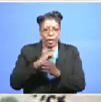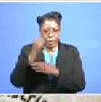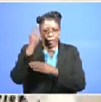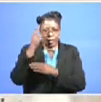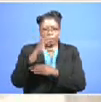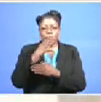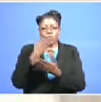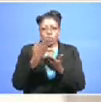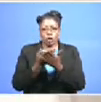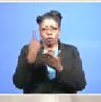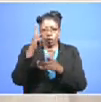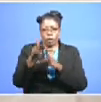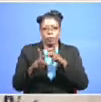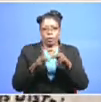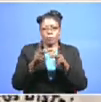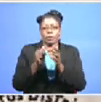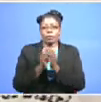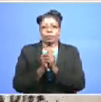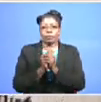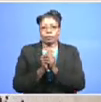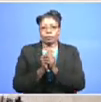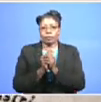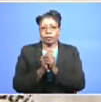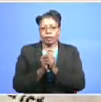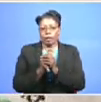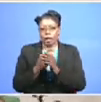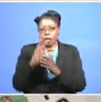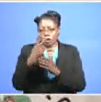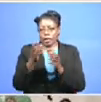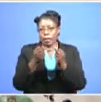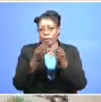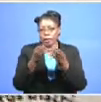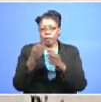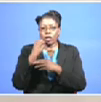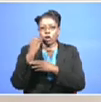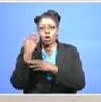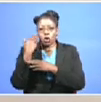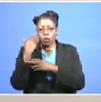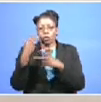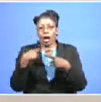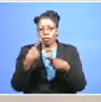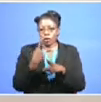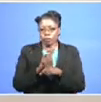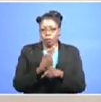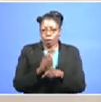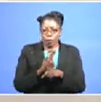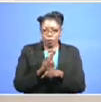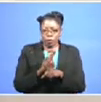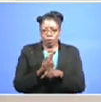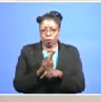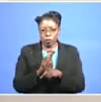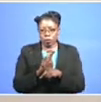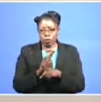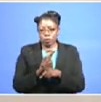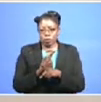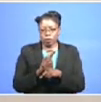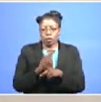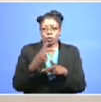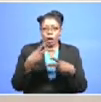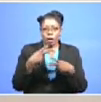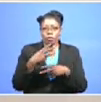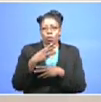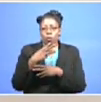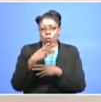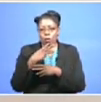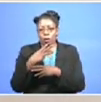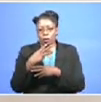people. Watch a number of homes just burn without the proper fire truck and water access to